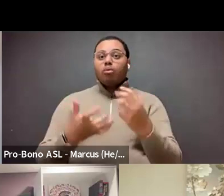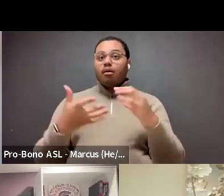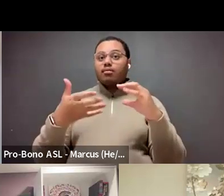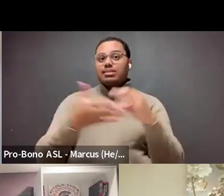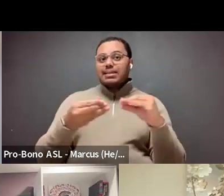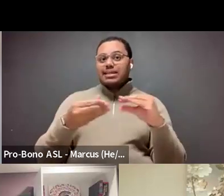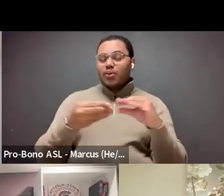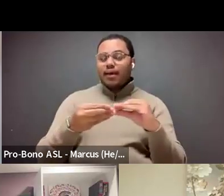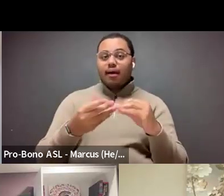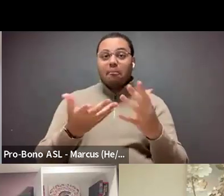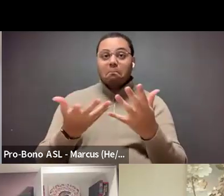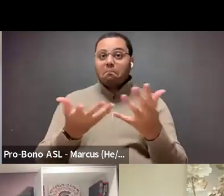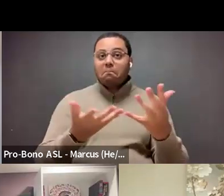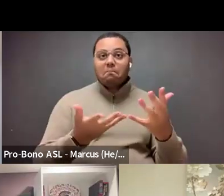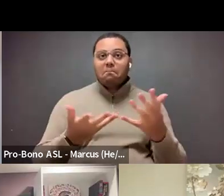that?